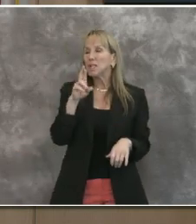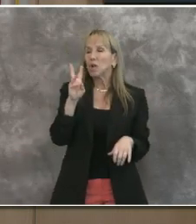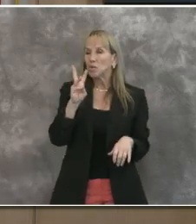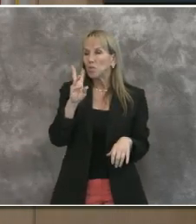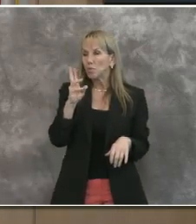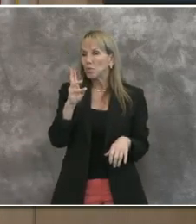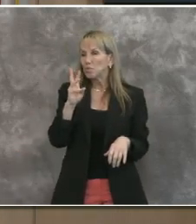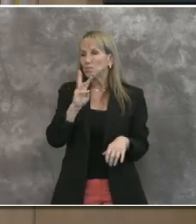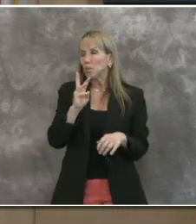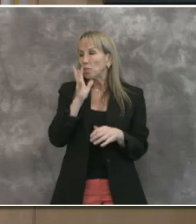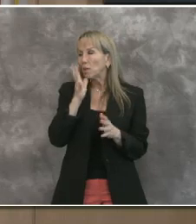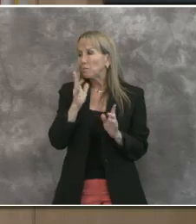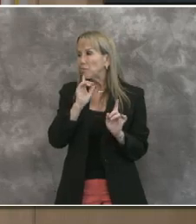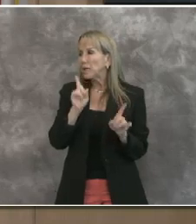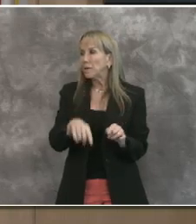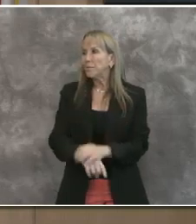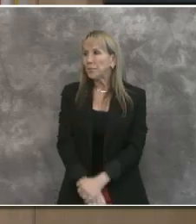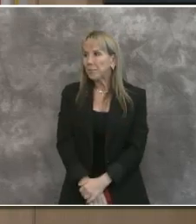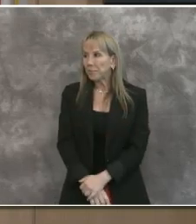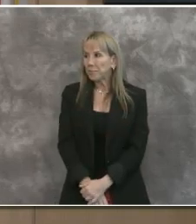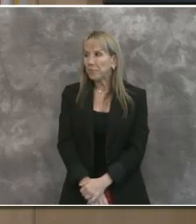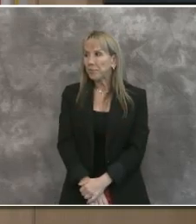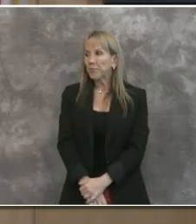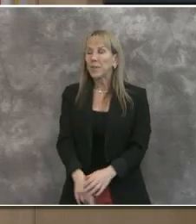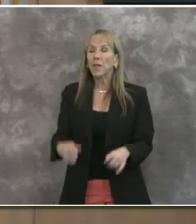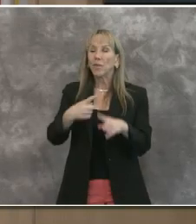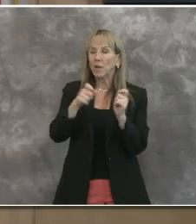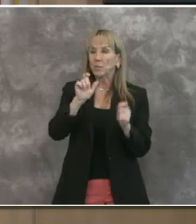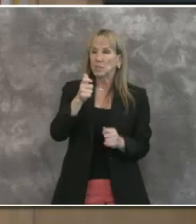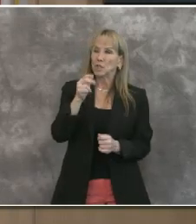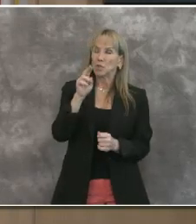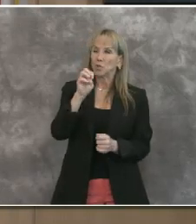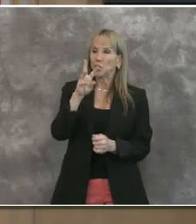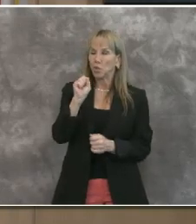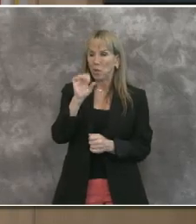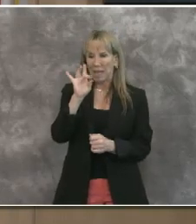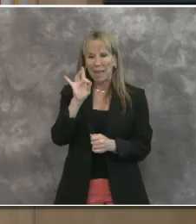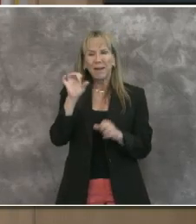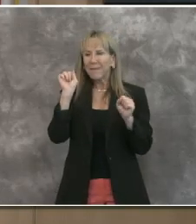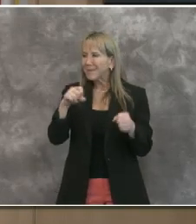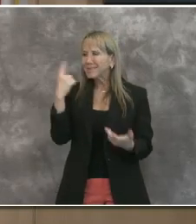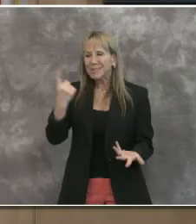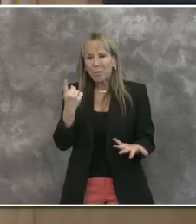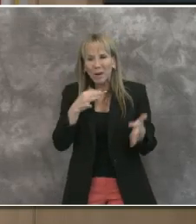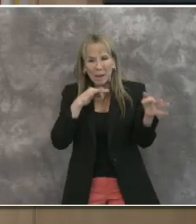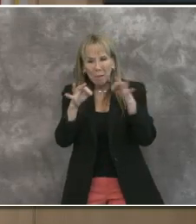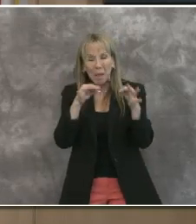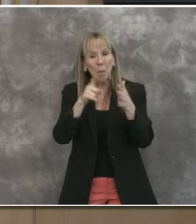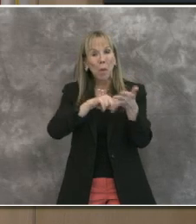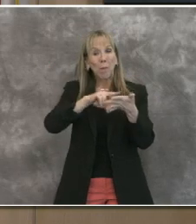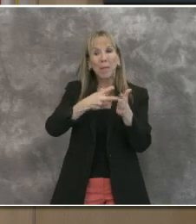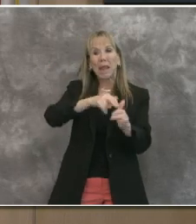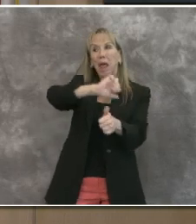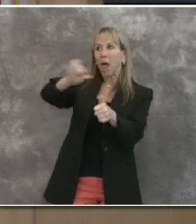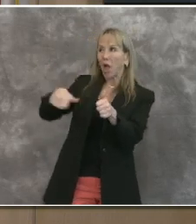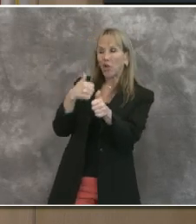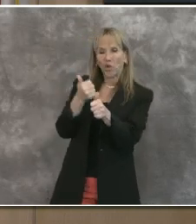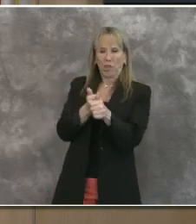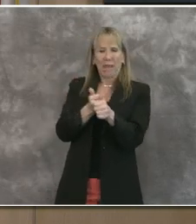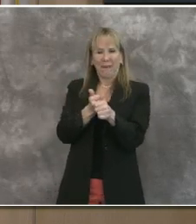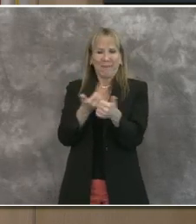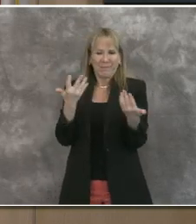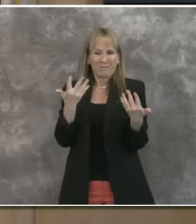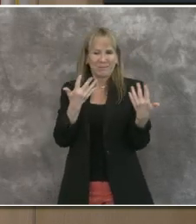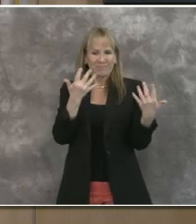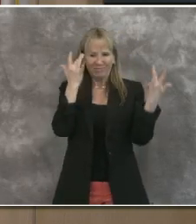respond. And this one is from Carl Cicchetto from News 8. Could someone please explain underlying conditions in regard to deaths?